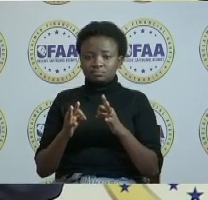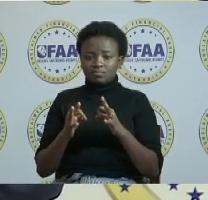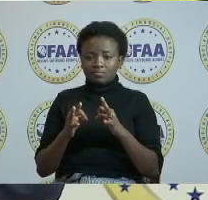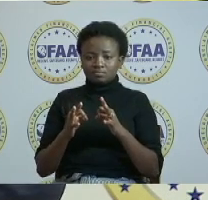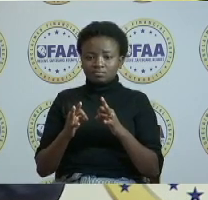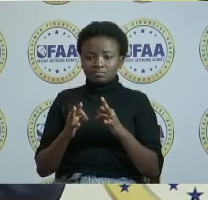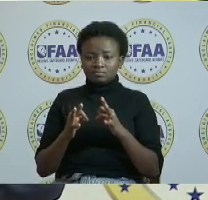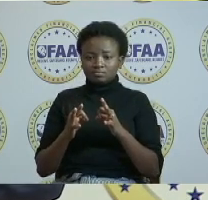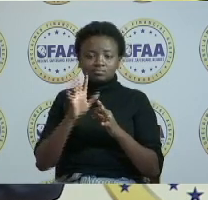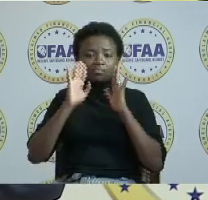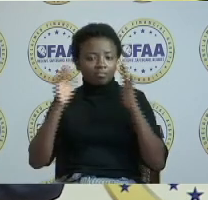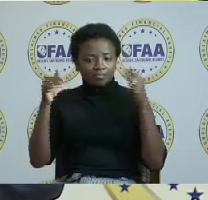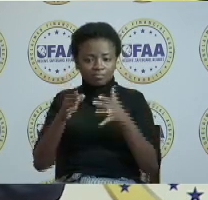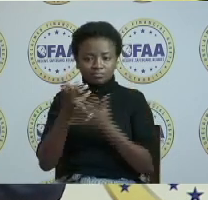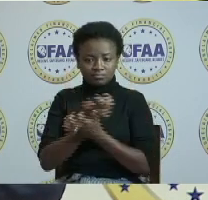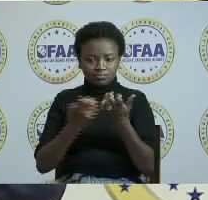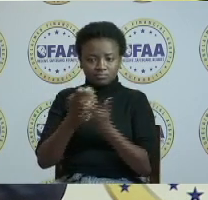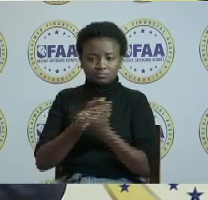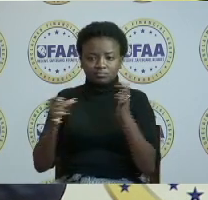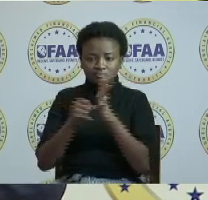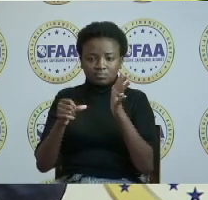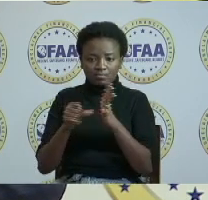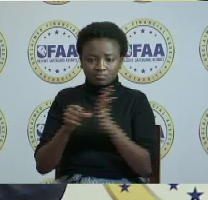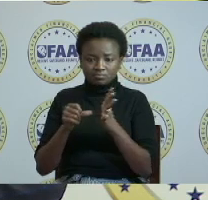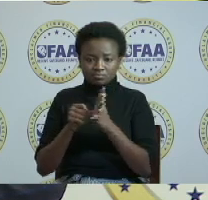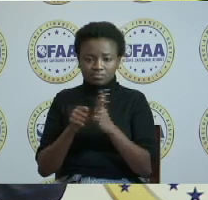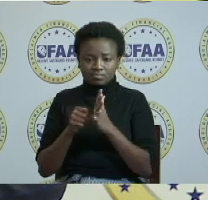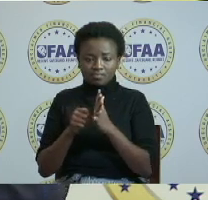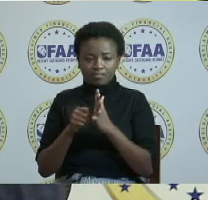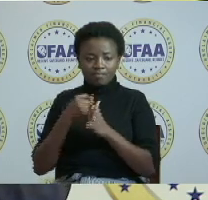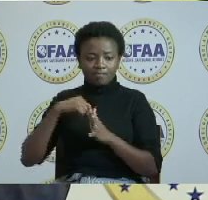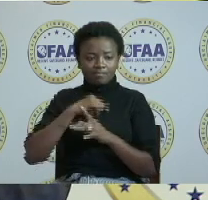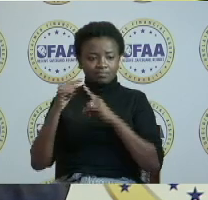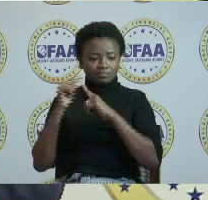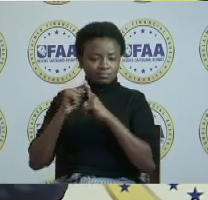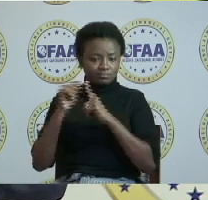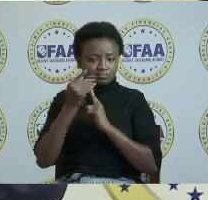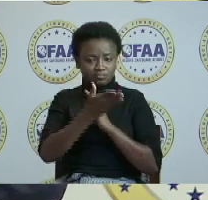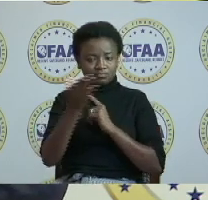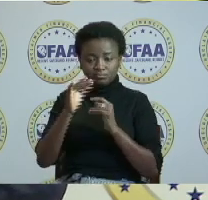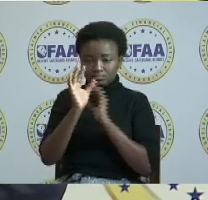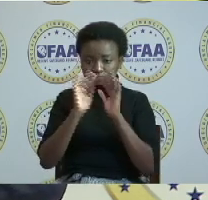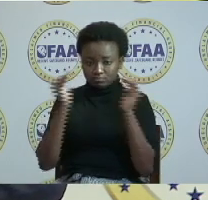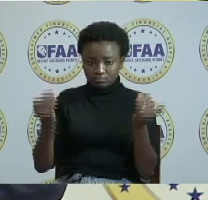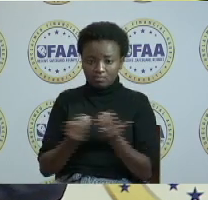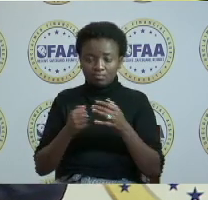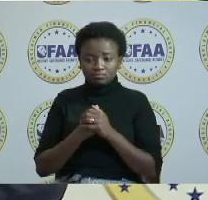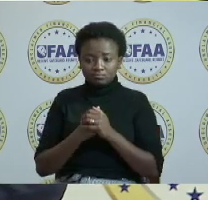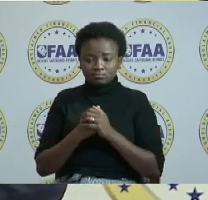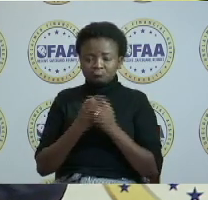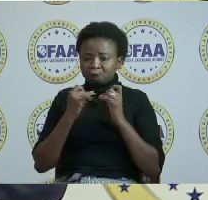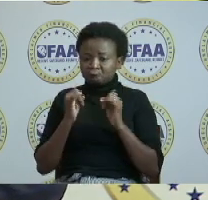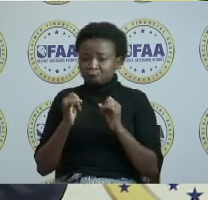especially in the context of the economic crisis that is facing the world. And so